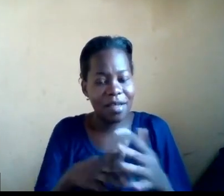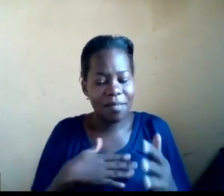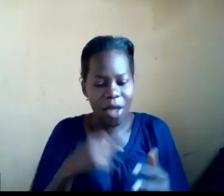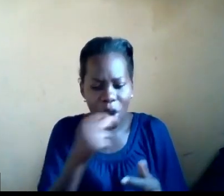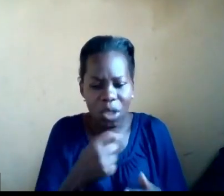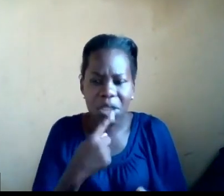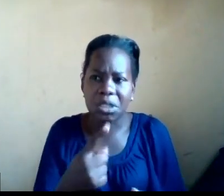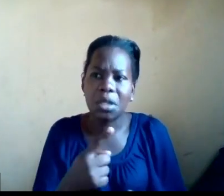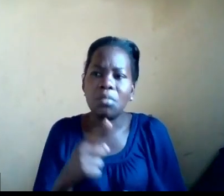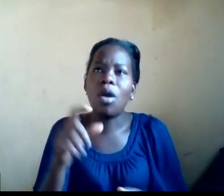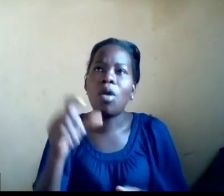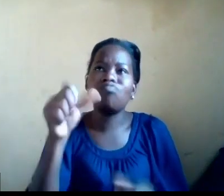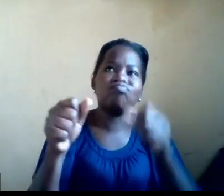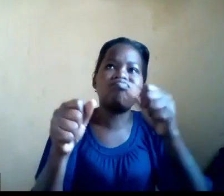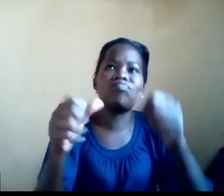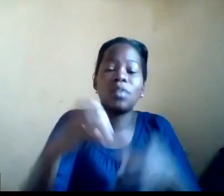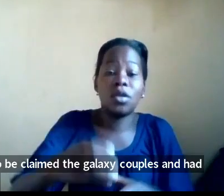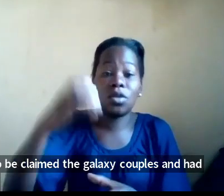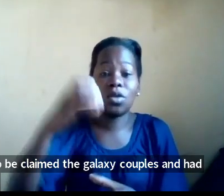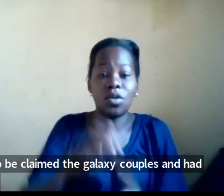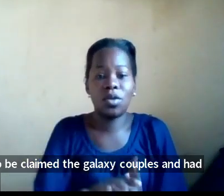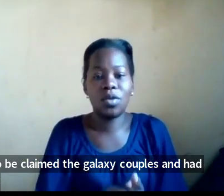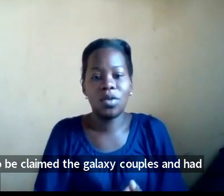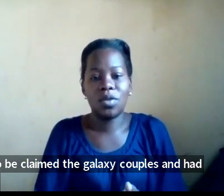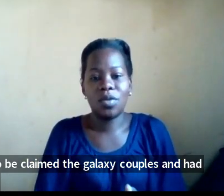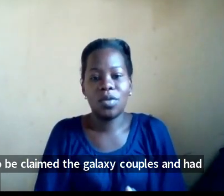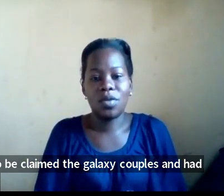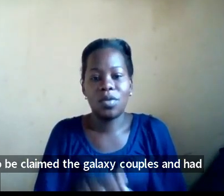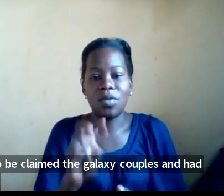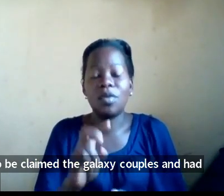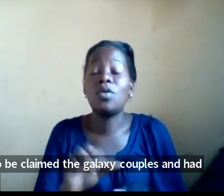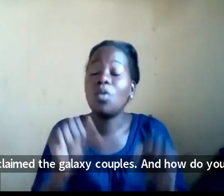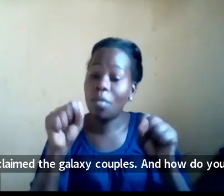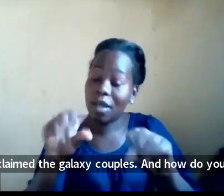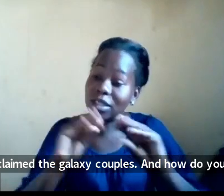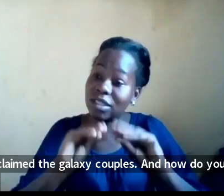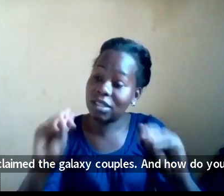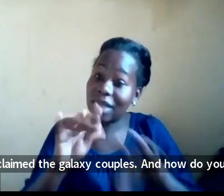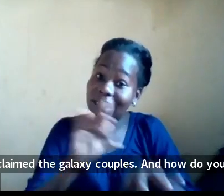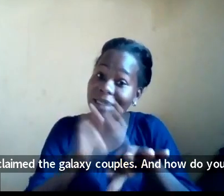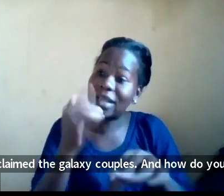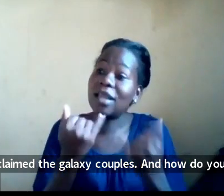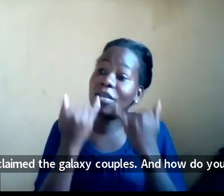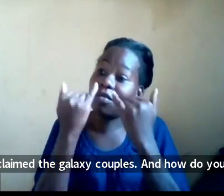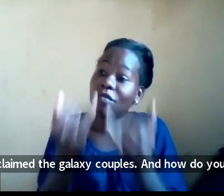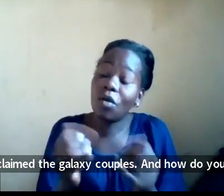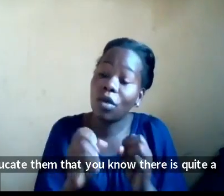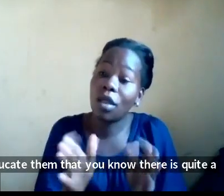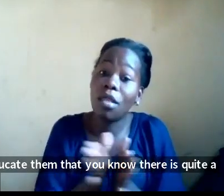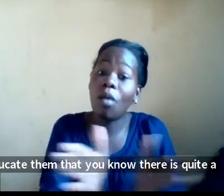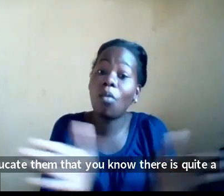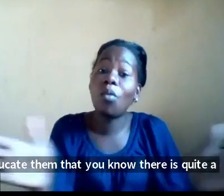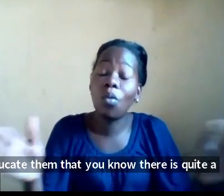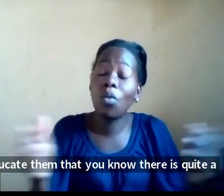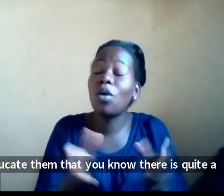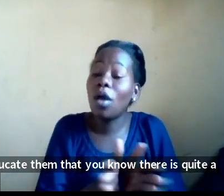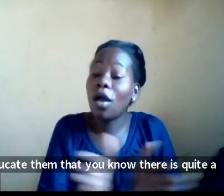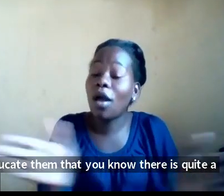climbing electrical poles. And you have to educate them that, you know, there is quite a vast range of things you can do in electrical